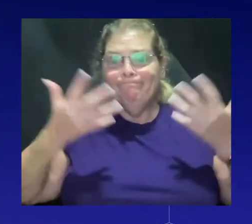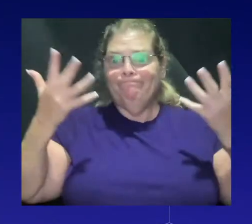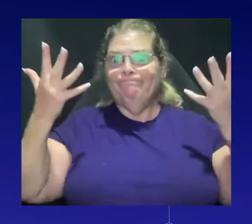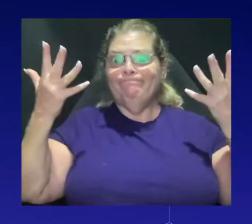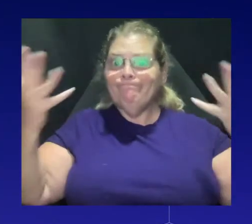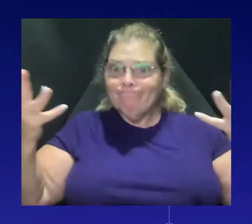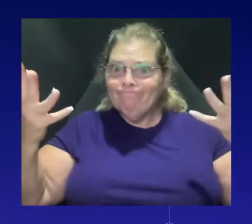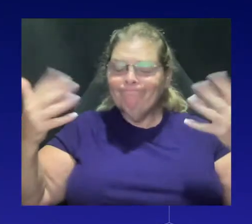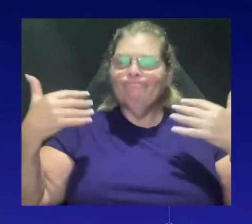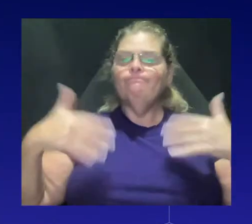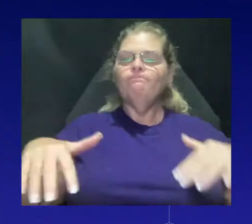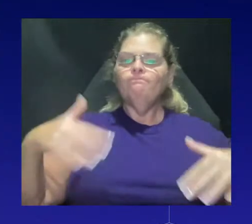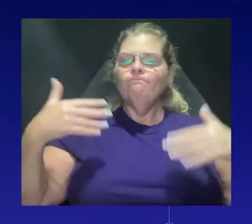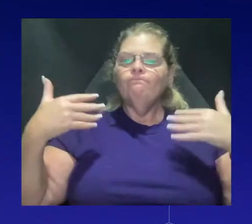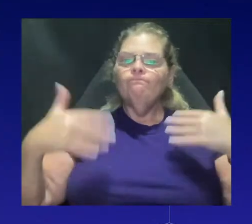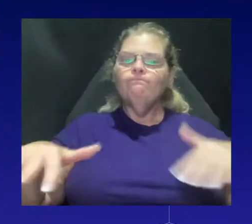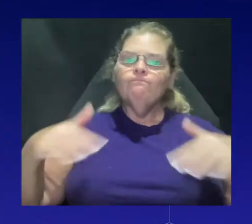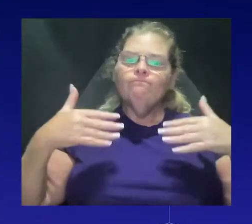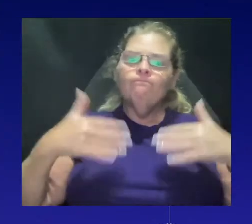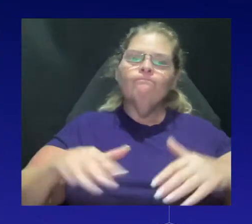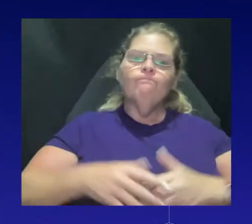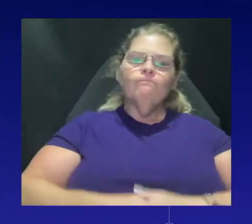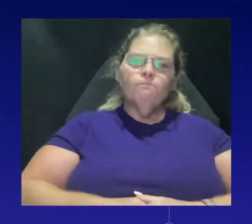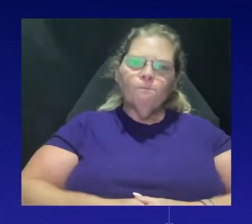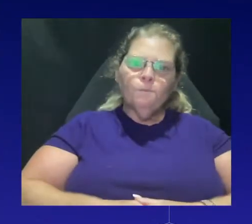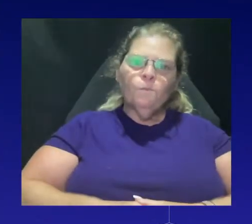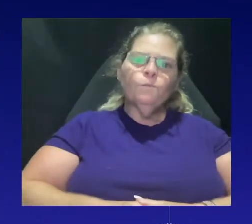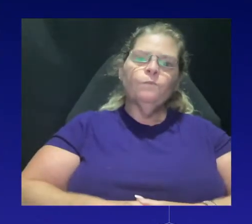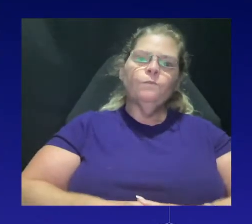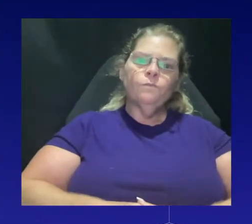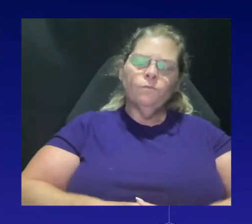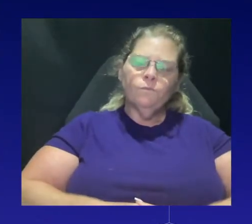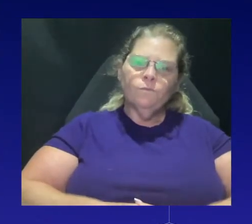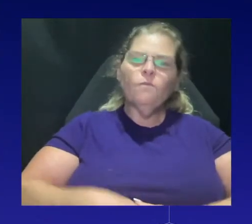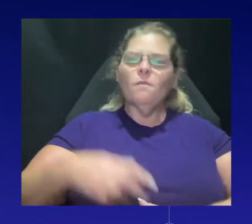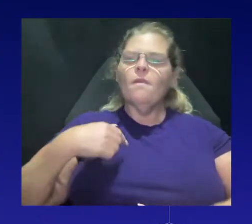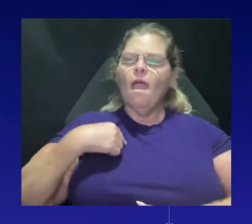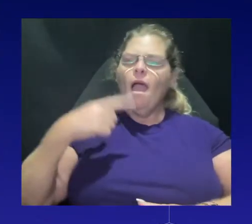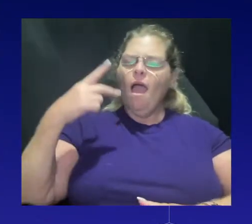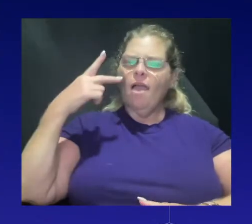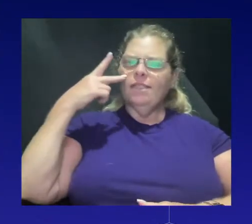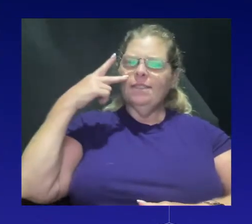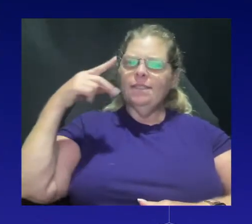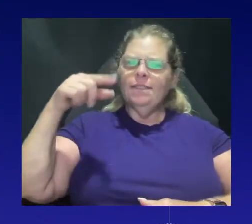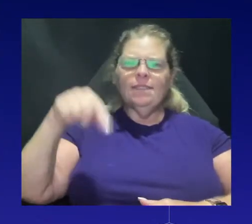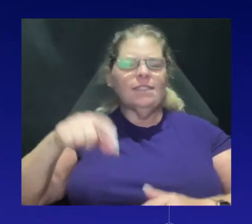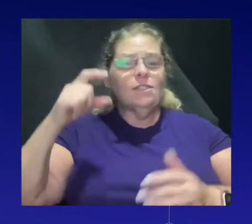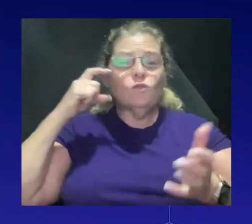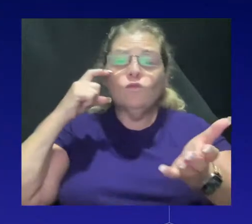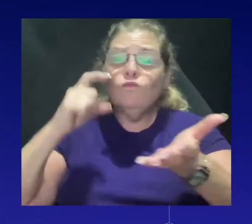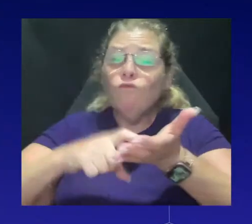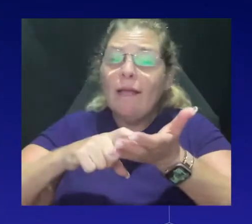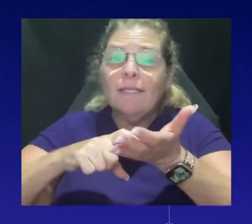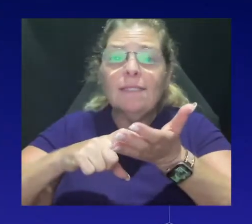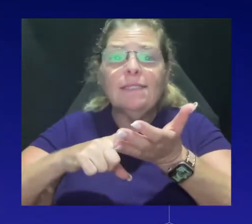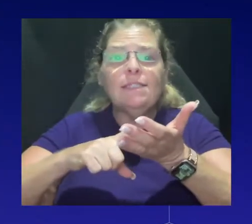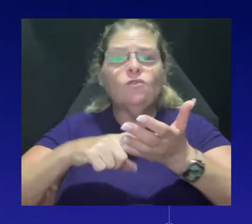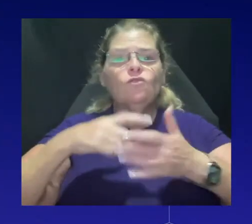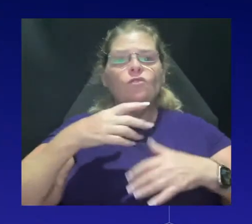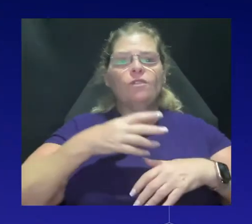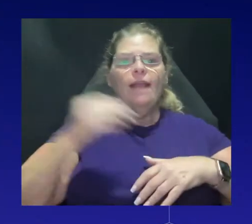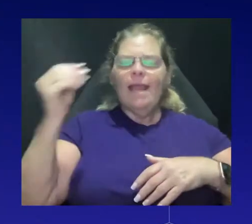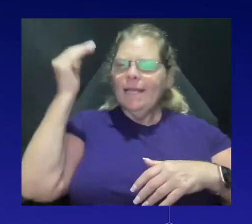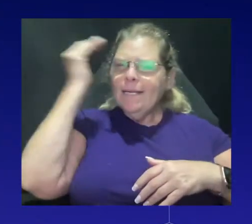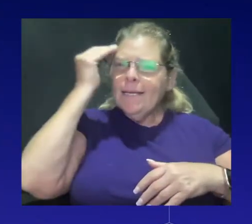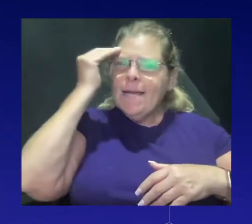I really do see this in recognition and acknowledgement of legacy of harm, and